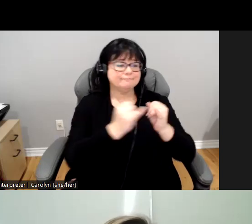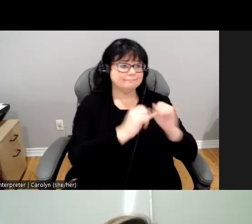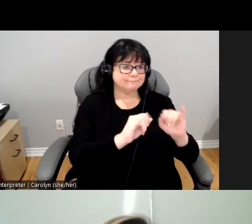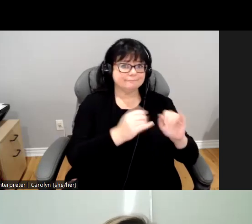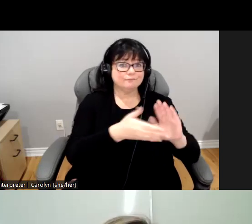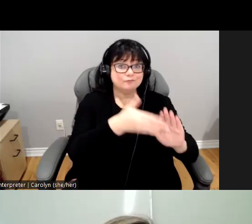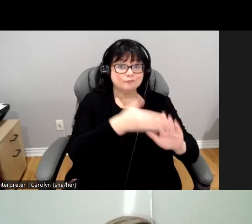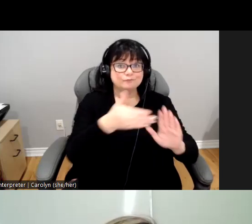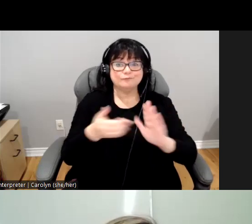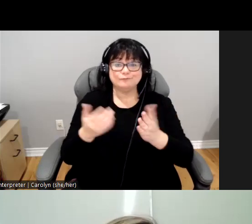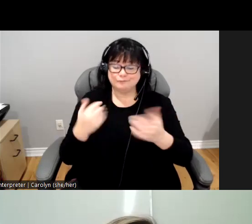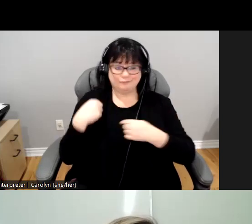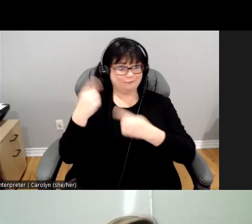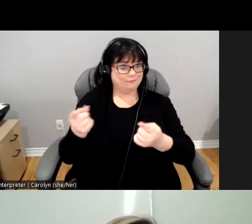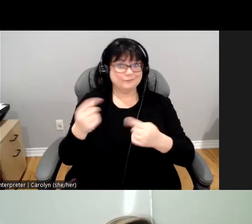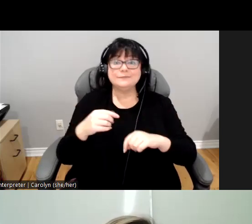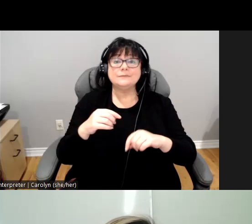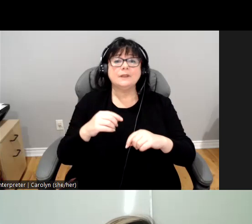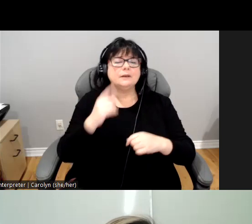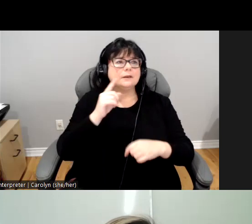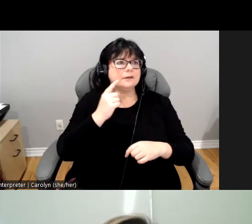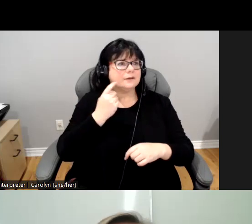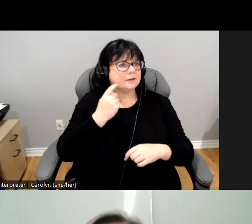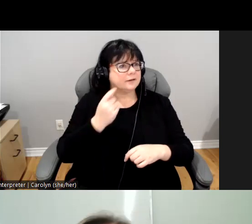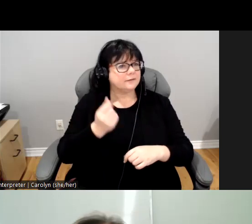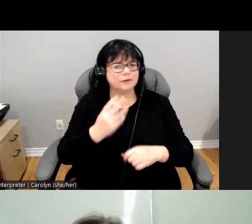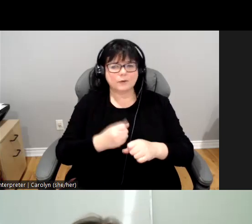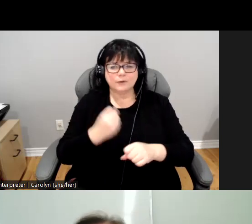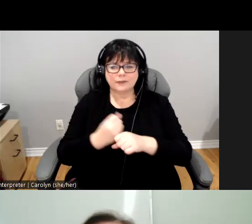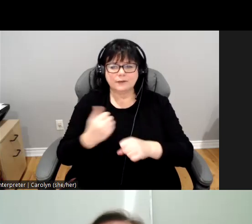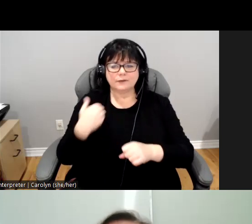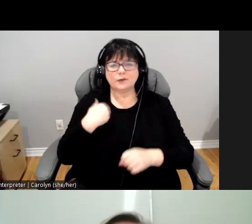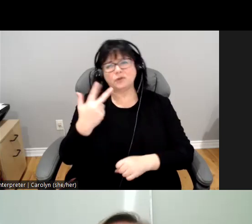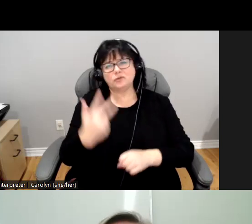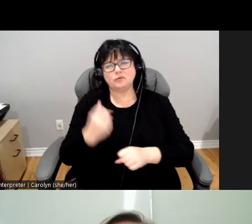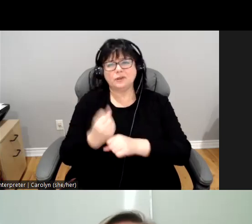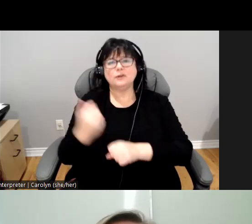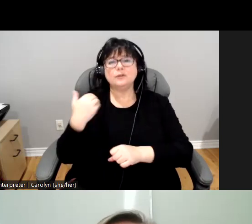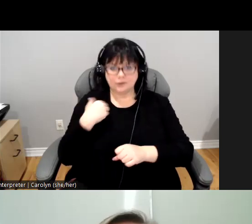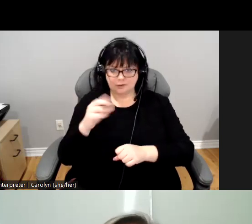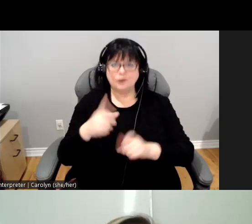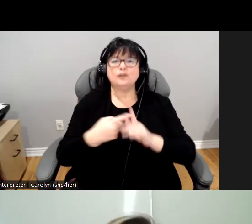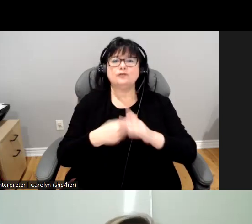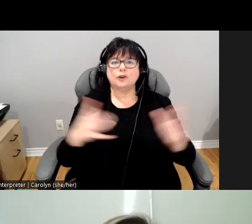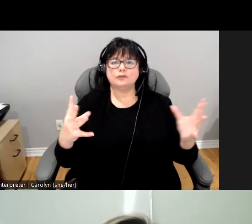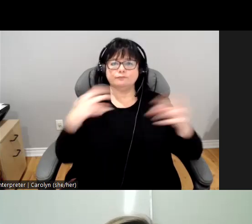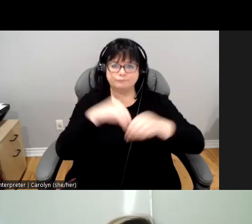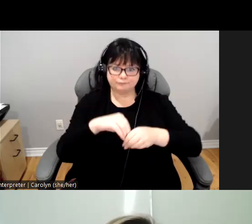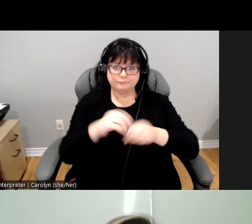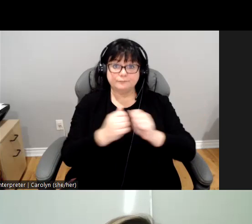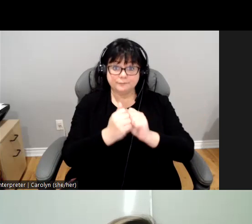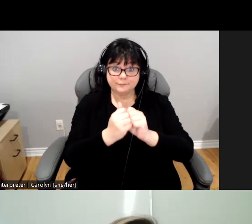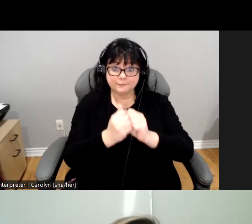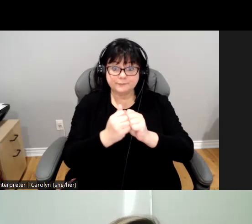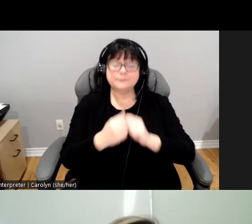doing some serious integration about 3 years ago. So during COVID, we didn't see any type of a